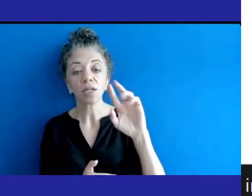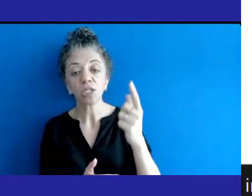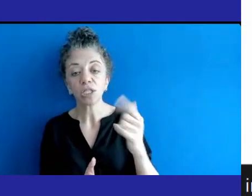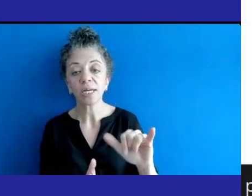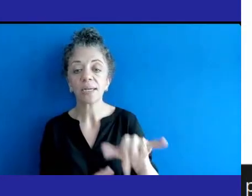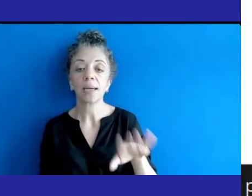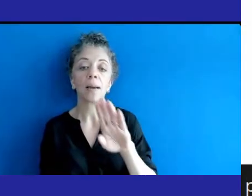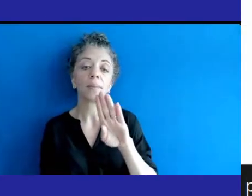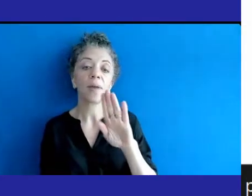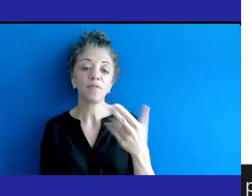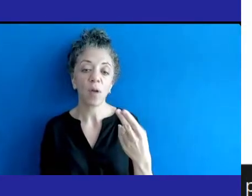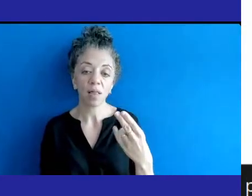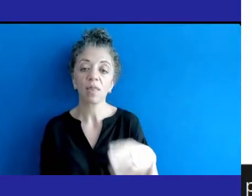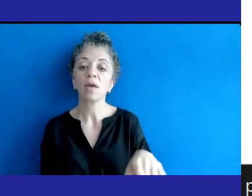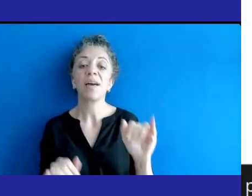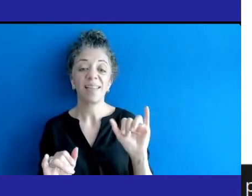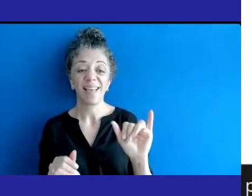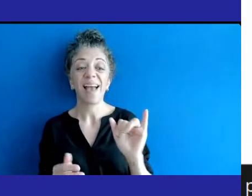need improved